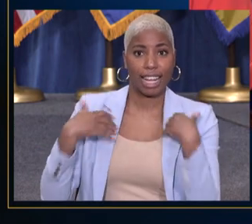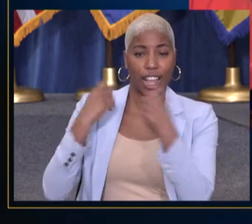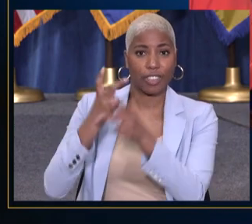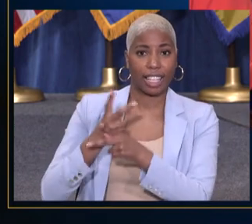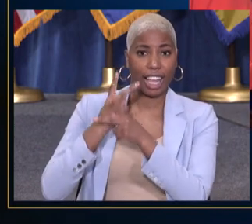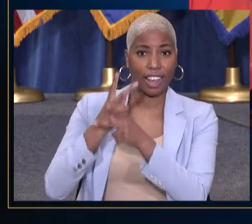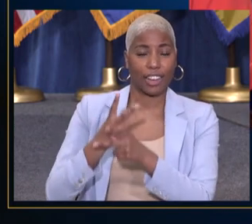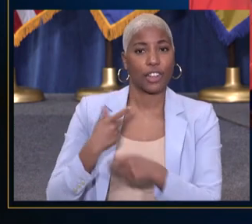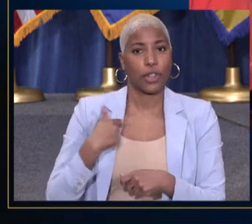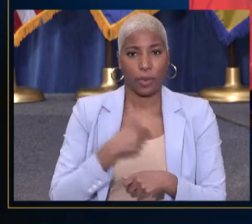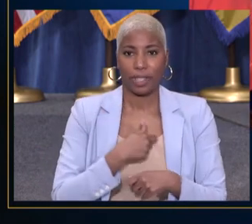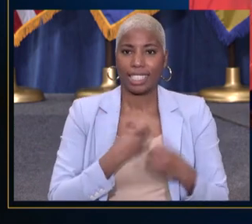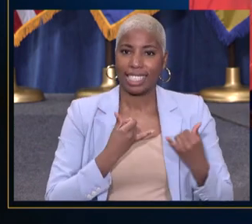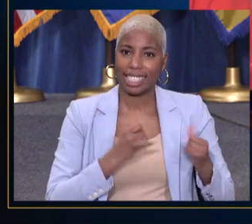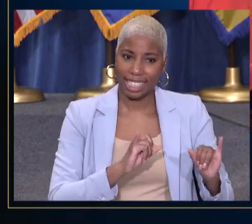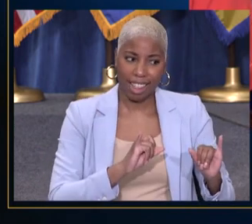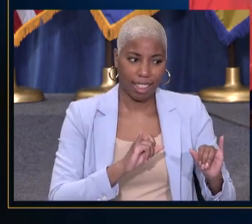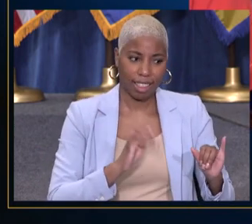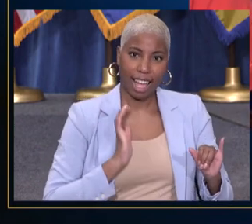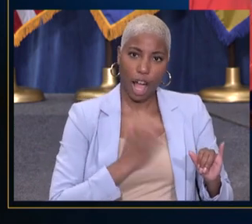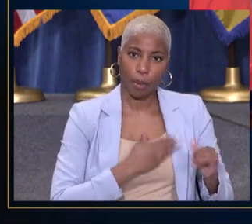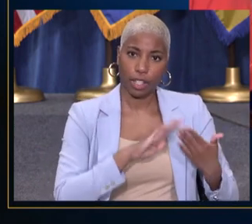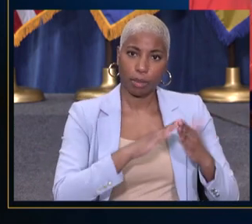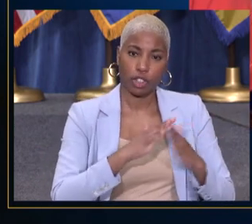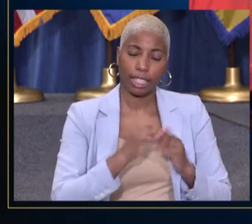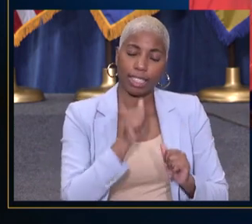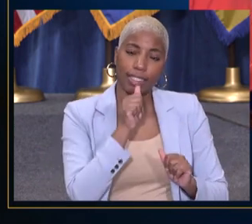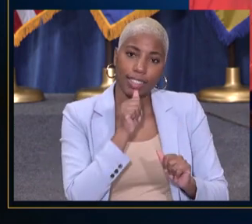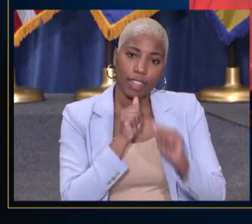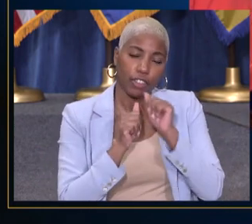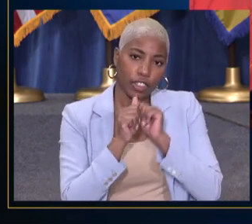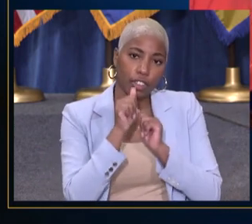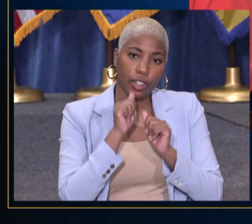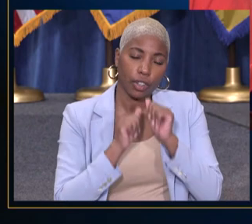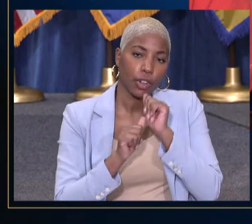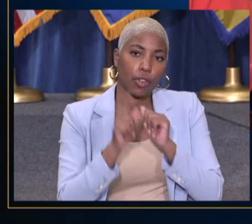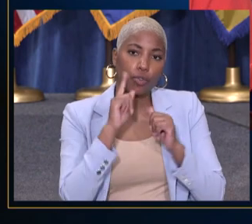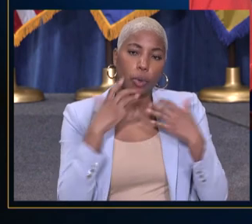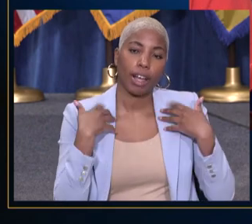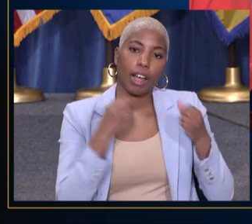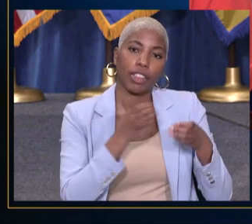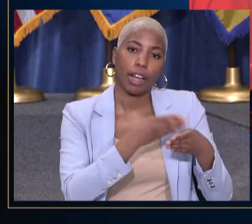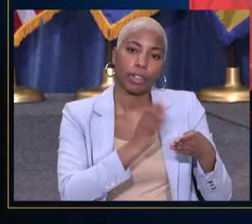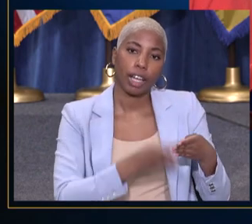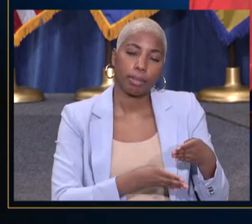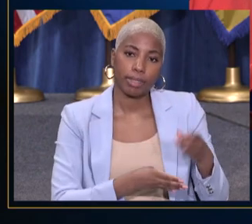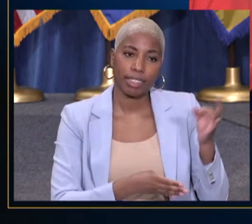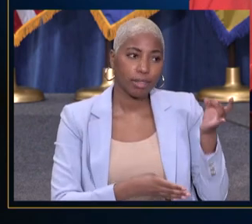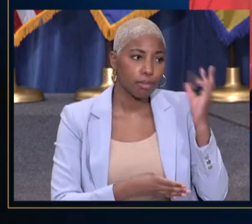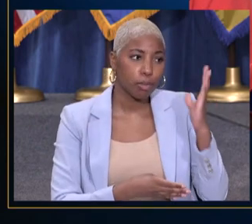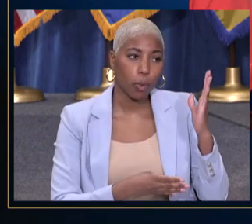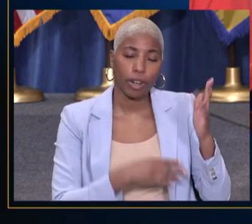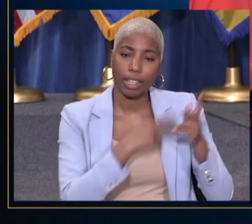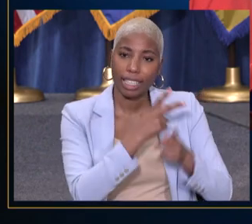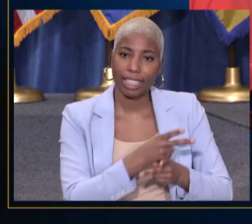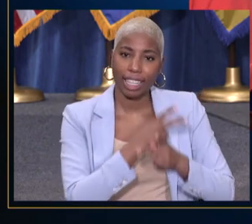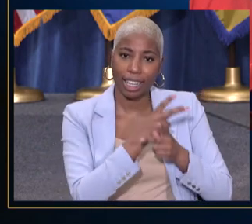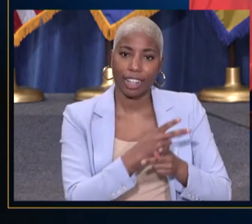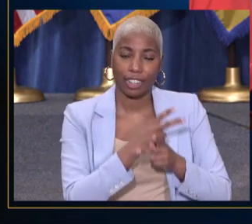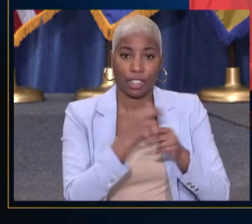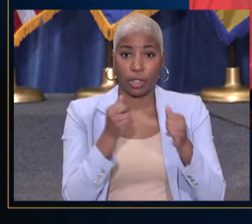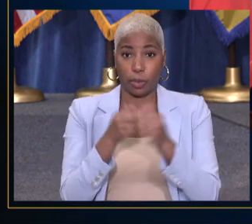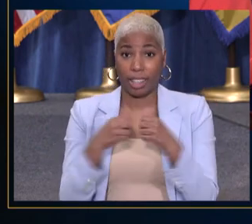we still as a community are suffering poor health outcomes, poor care in a health system